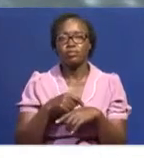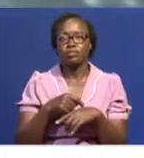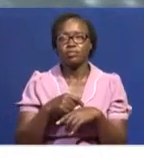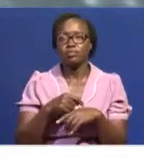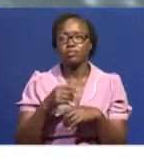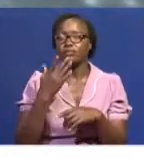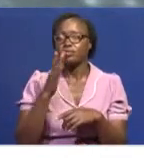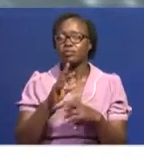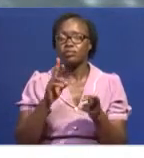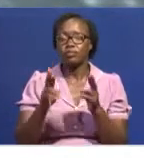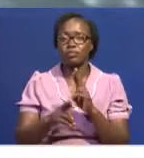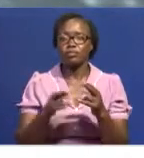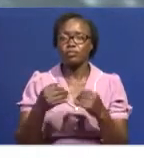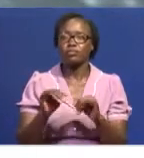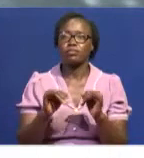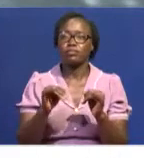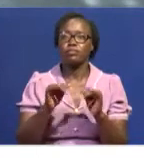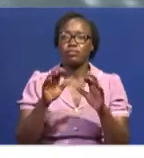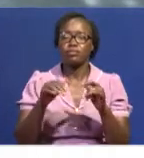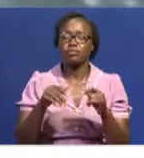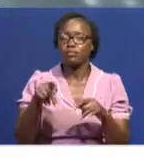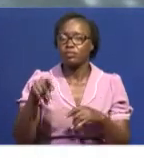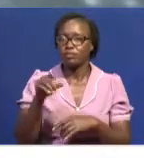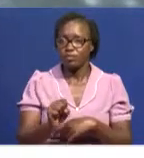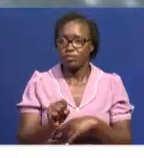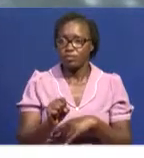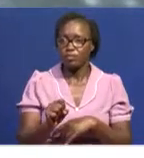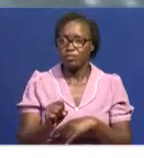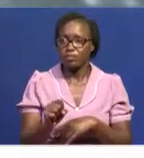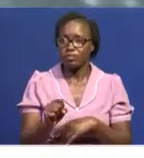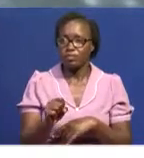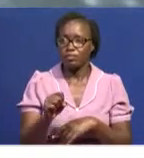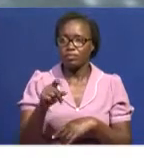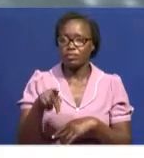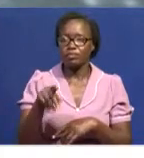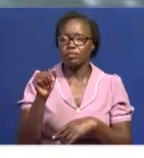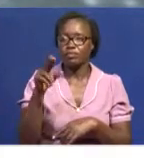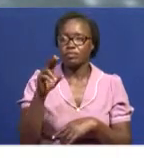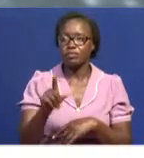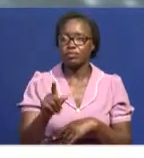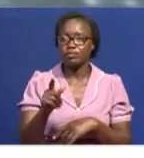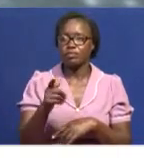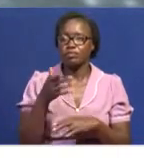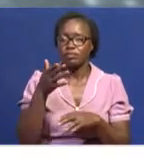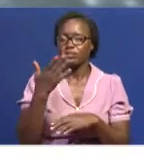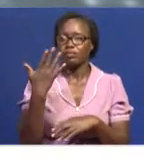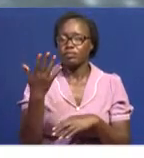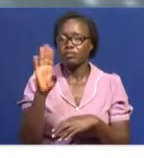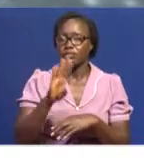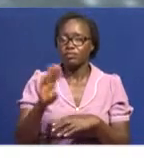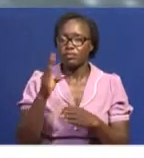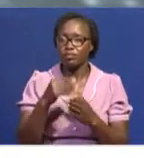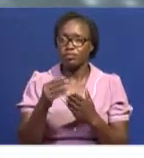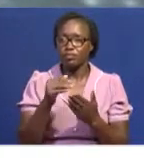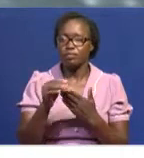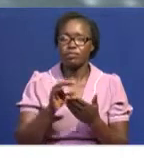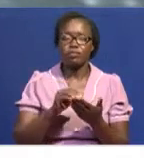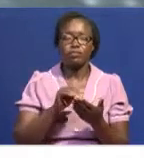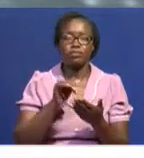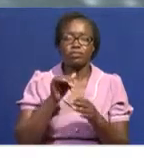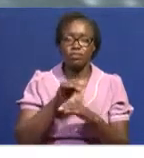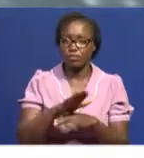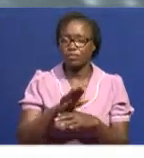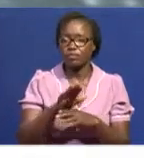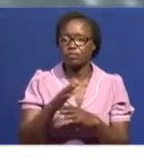sugar reforms being implemented. Agriculture Principal Secretary Dr. Paul Ronoh says that over 5 billion shillings have been disbursed to the